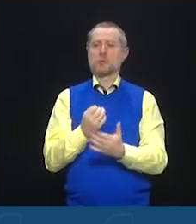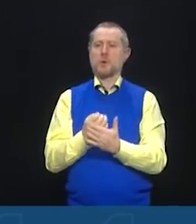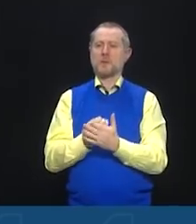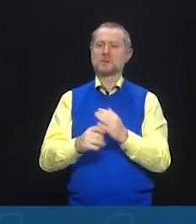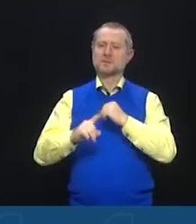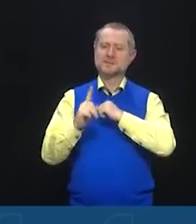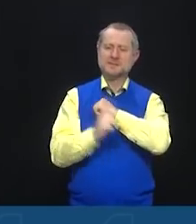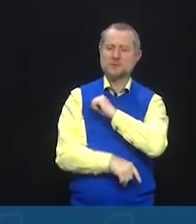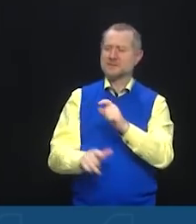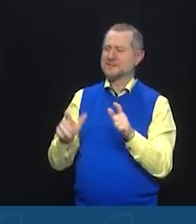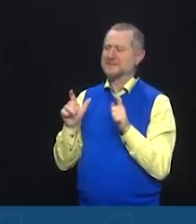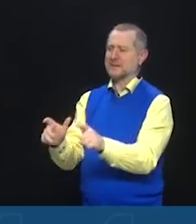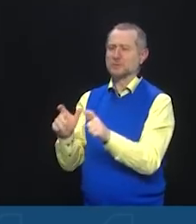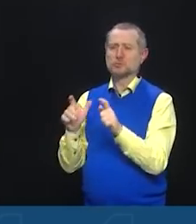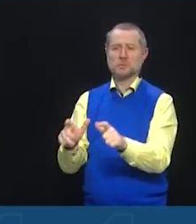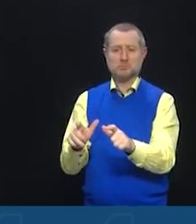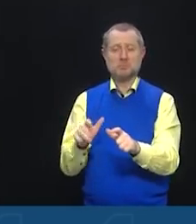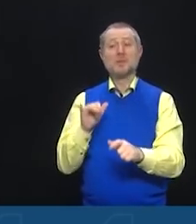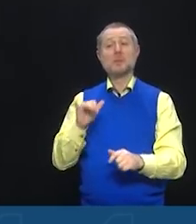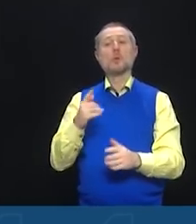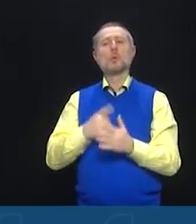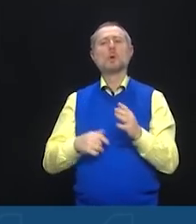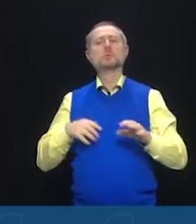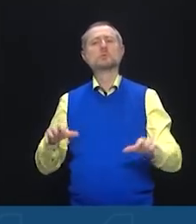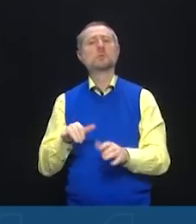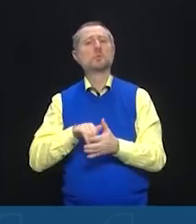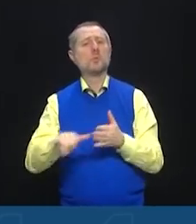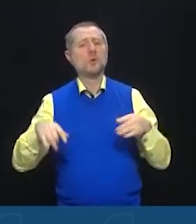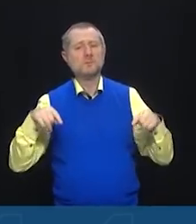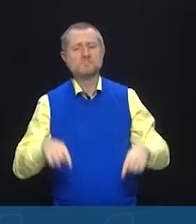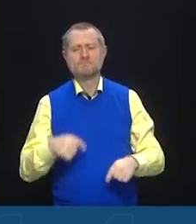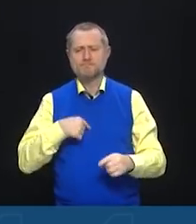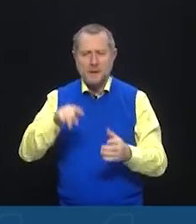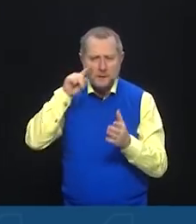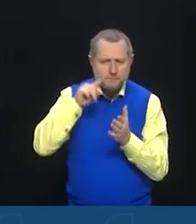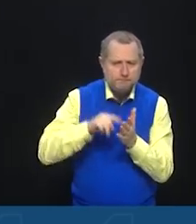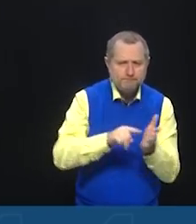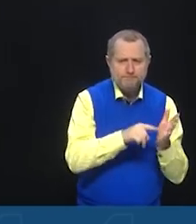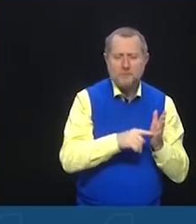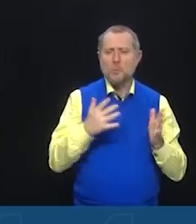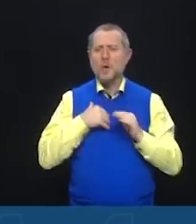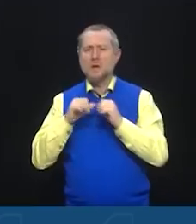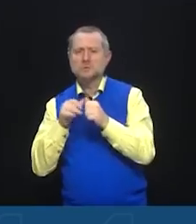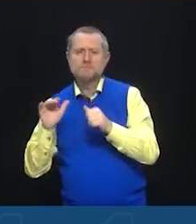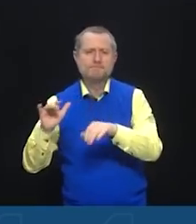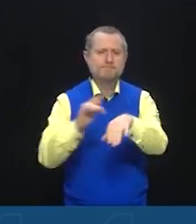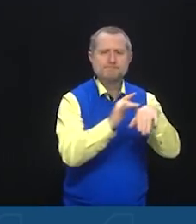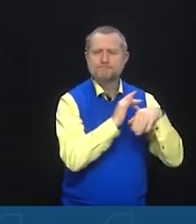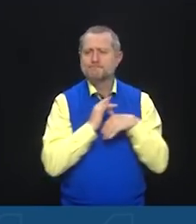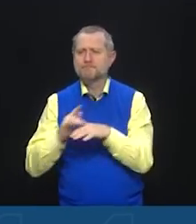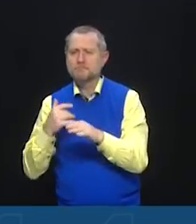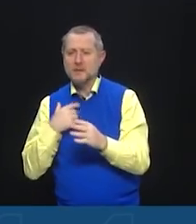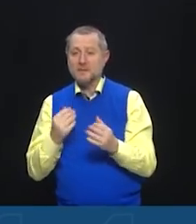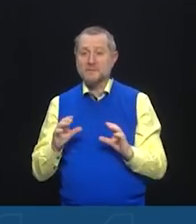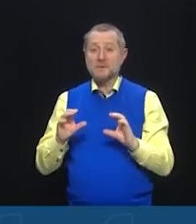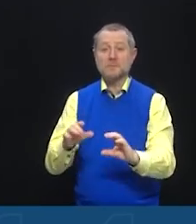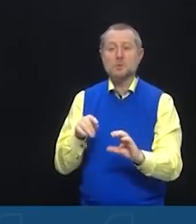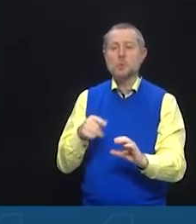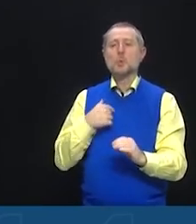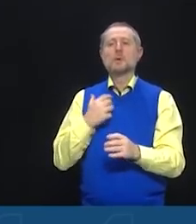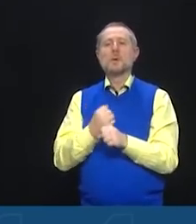our operations. I mean, are we taking any steps with our agency, our acquisitions, our investments? Are we in any